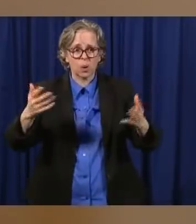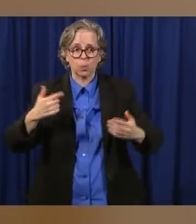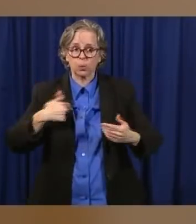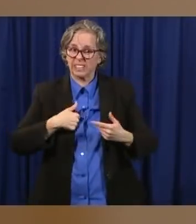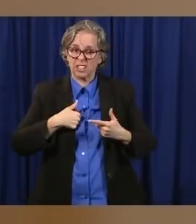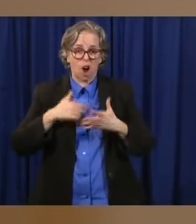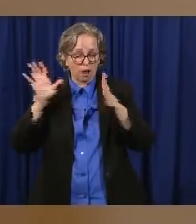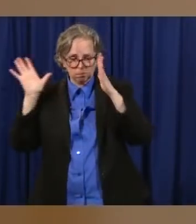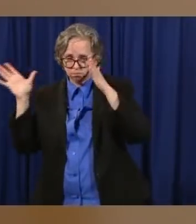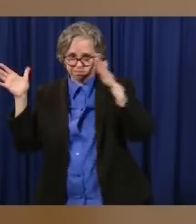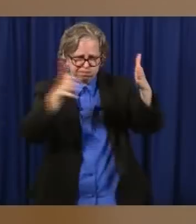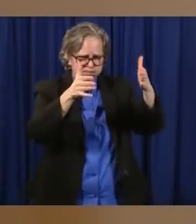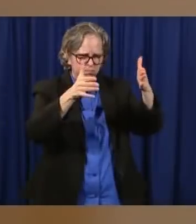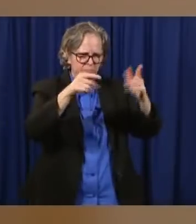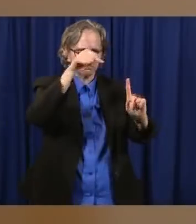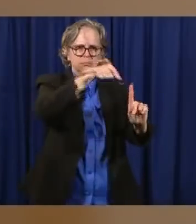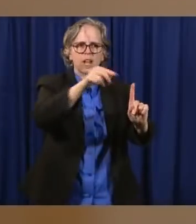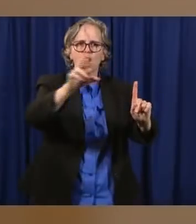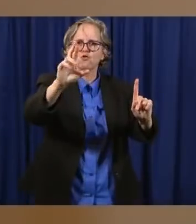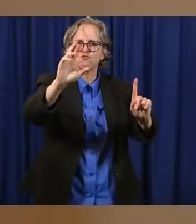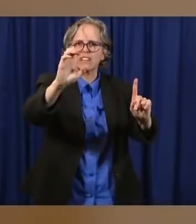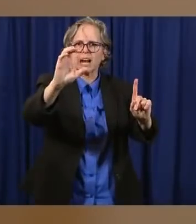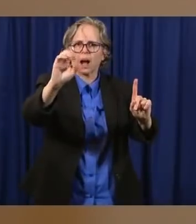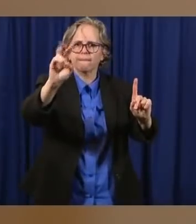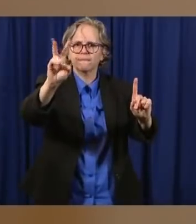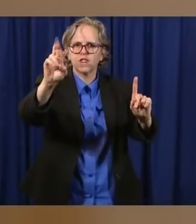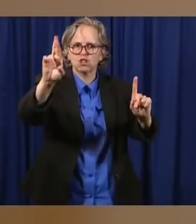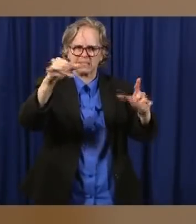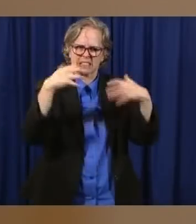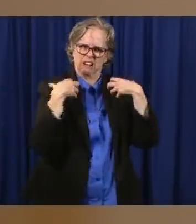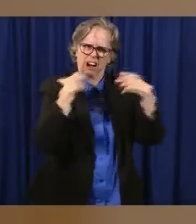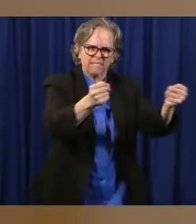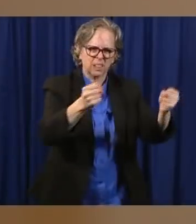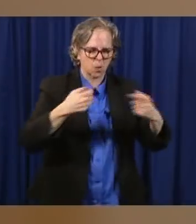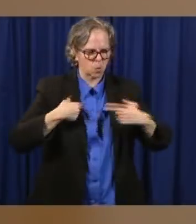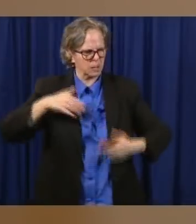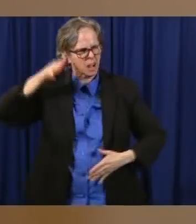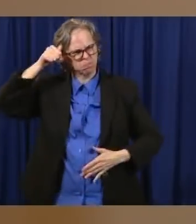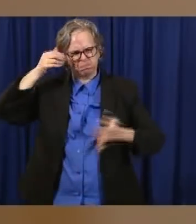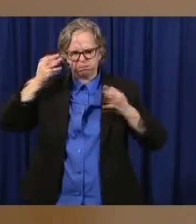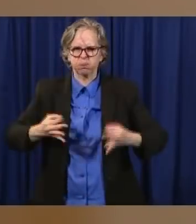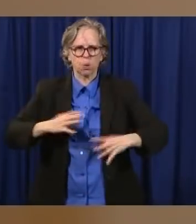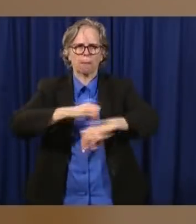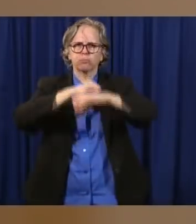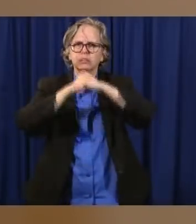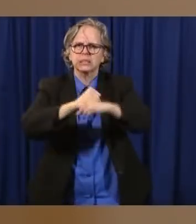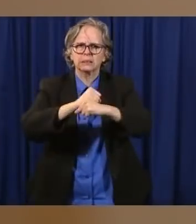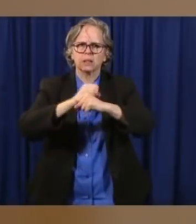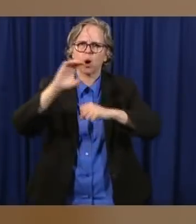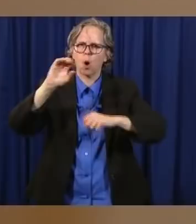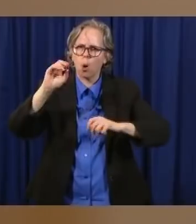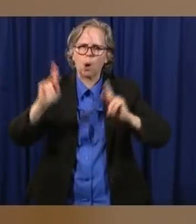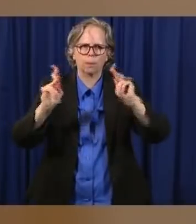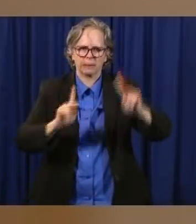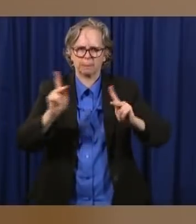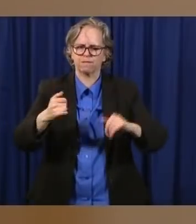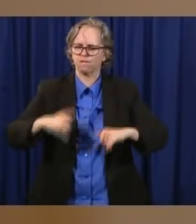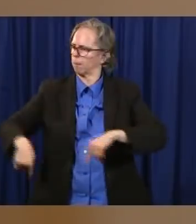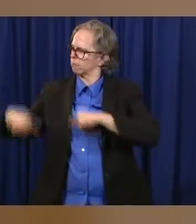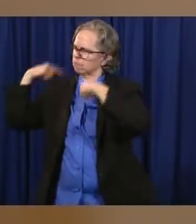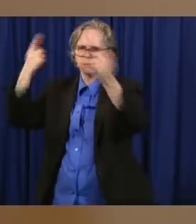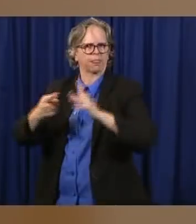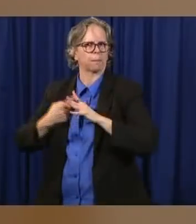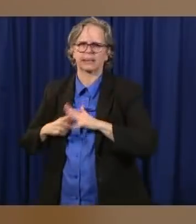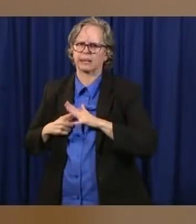been determined to protect Ohioans from the very beginning, and the steps we have taken and you are continuing to take are saving